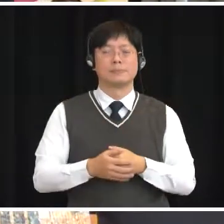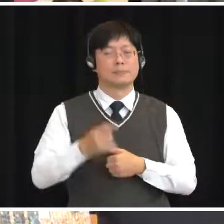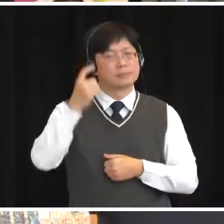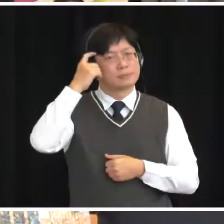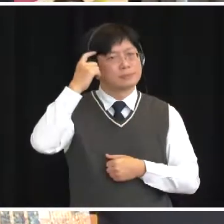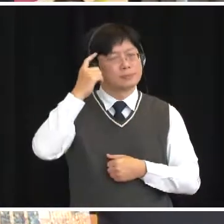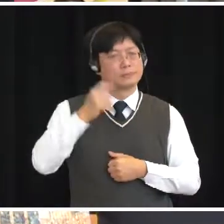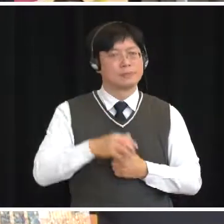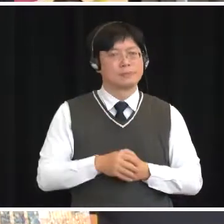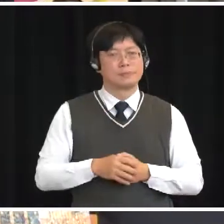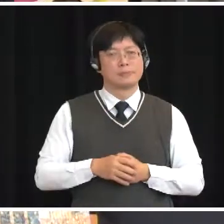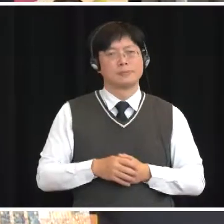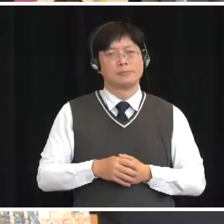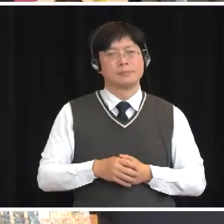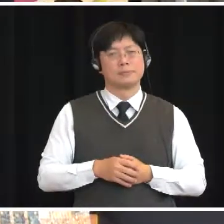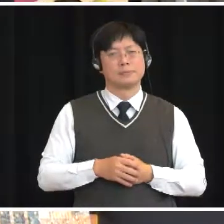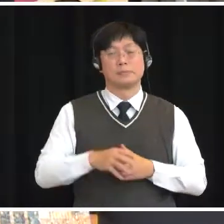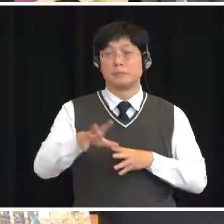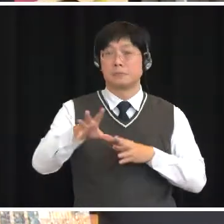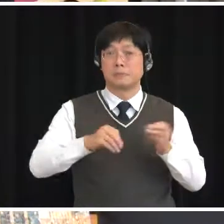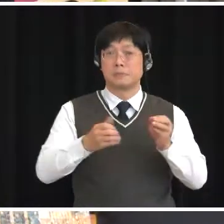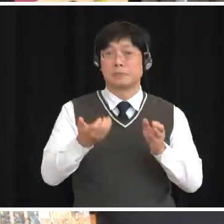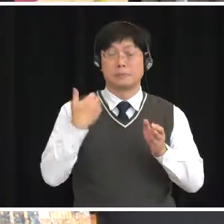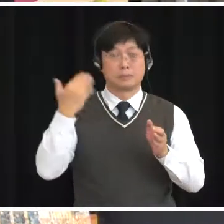Good morning.